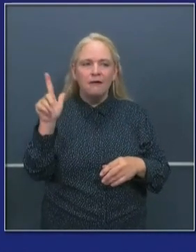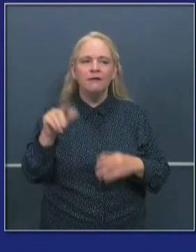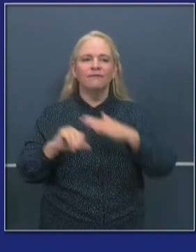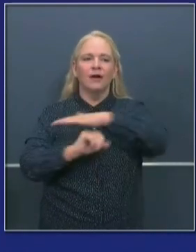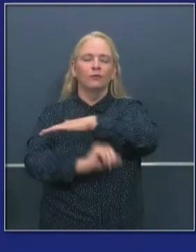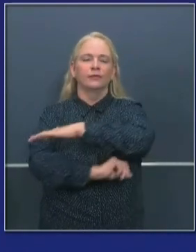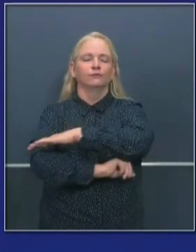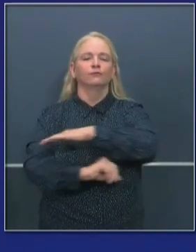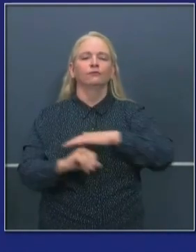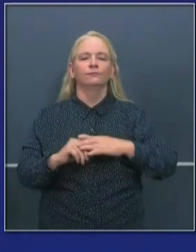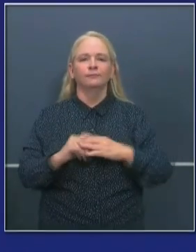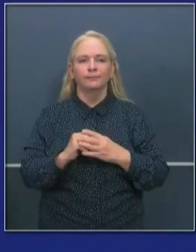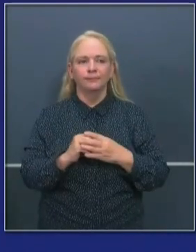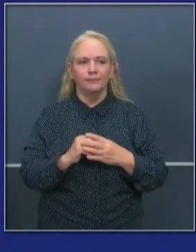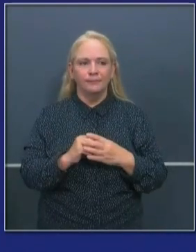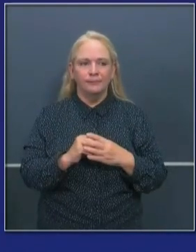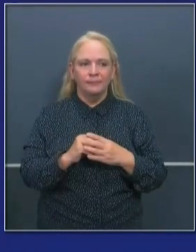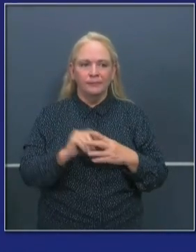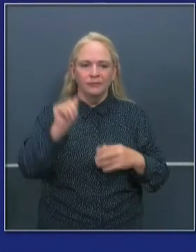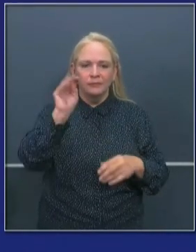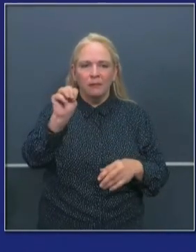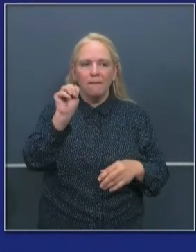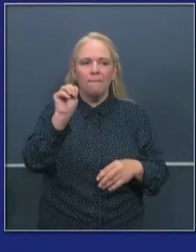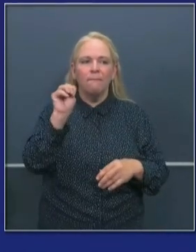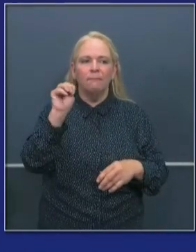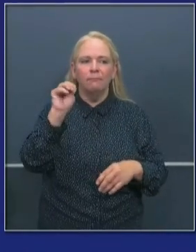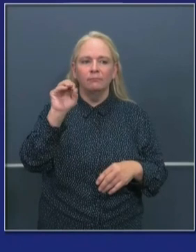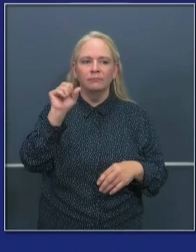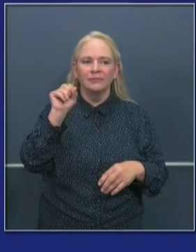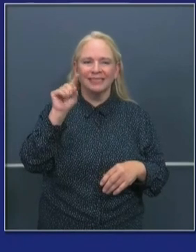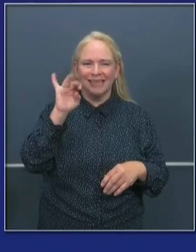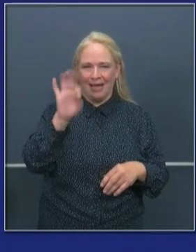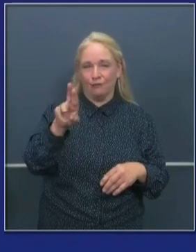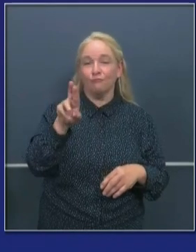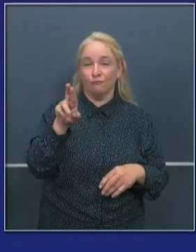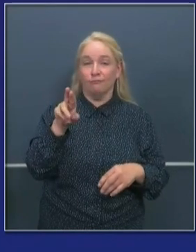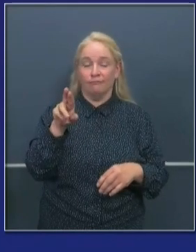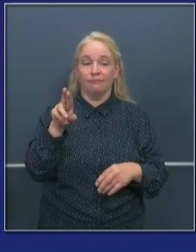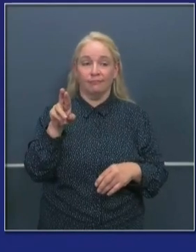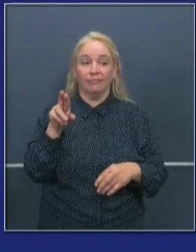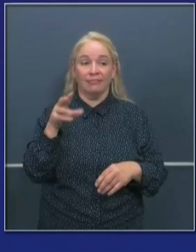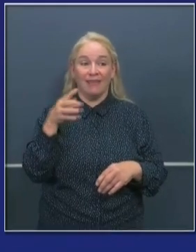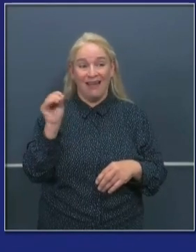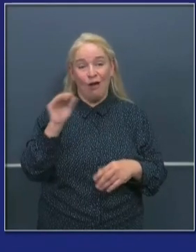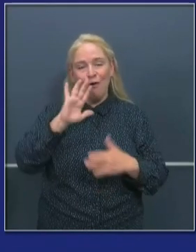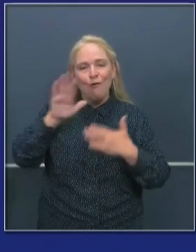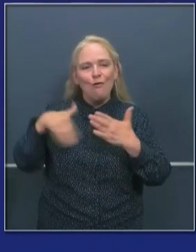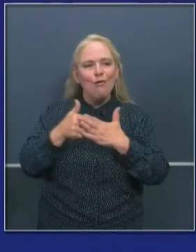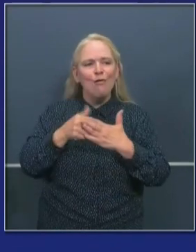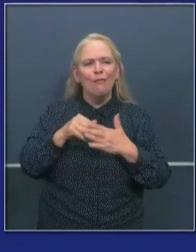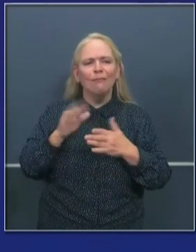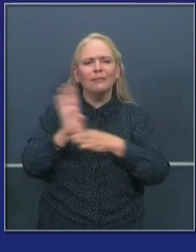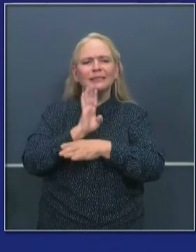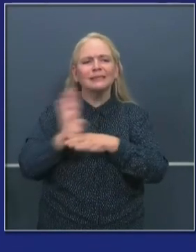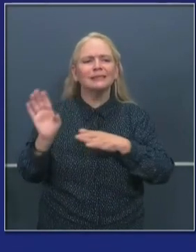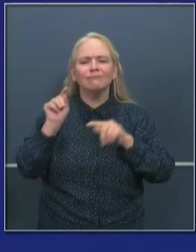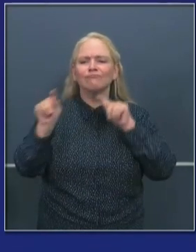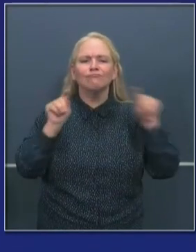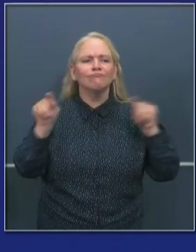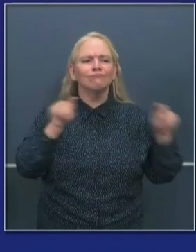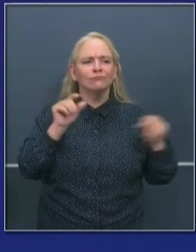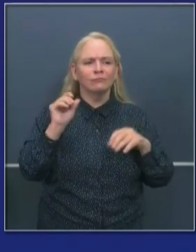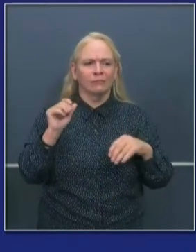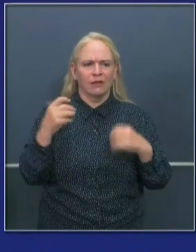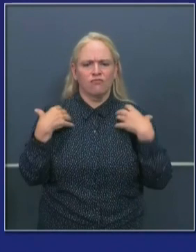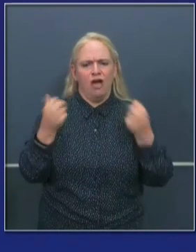individual contributor, to Tom Steyer as an individual contributor, and to our entire Business and Jobs Recovery Task